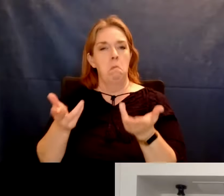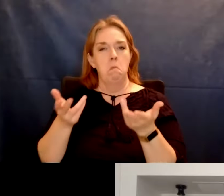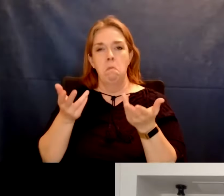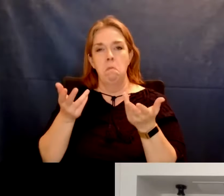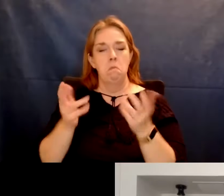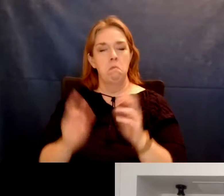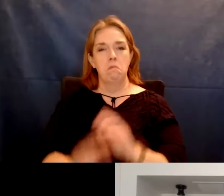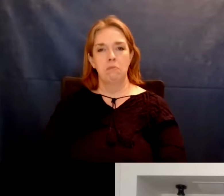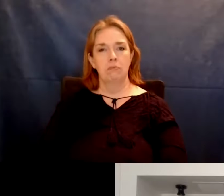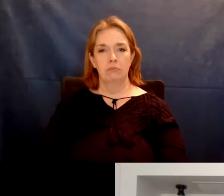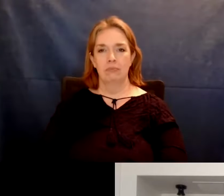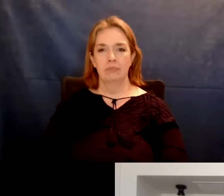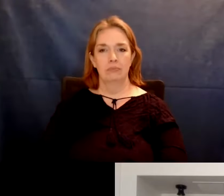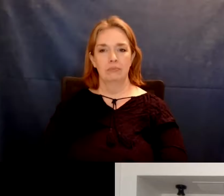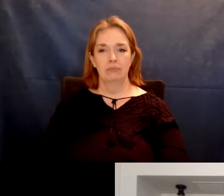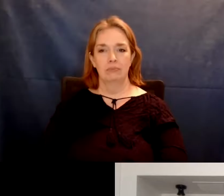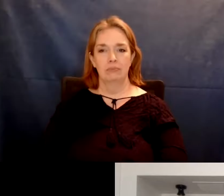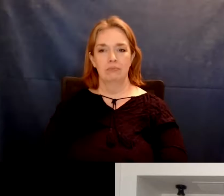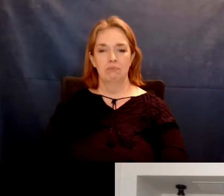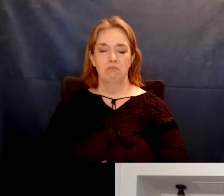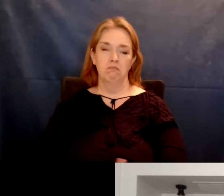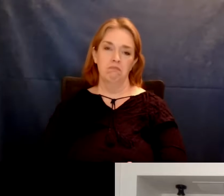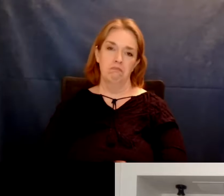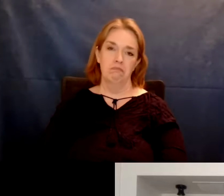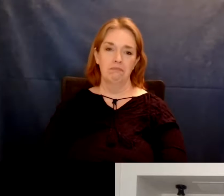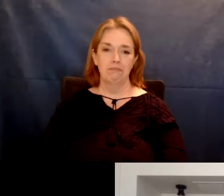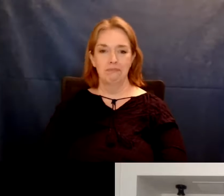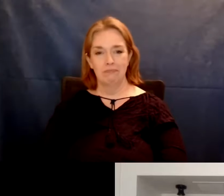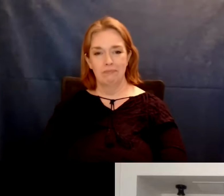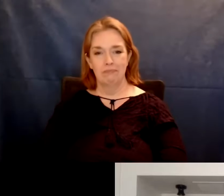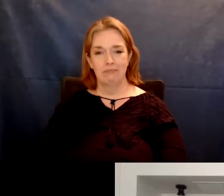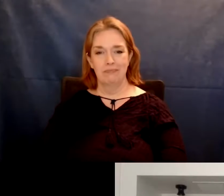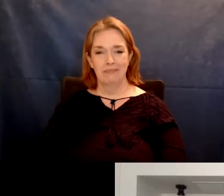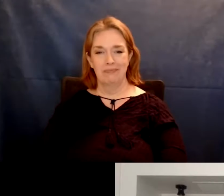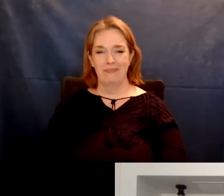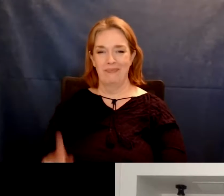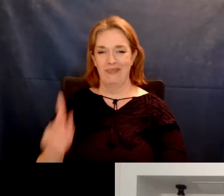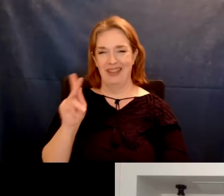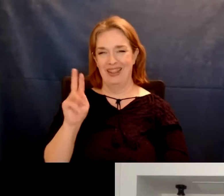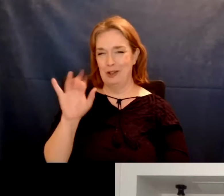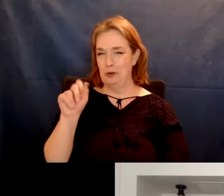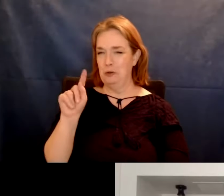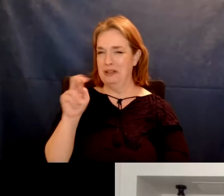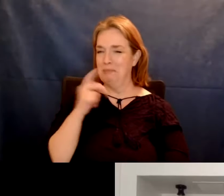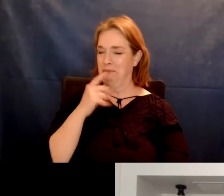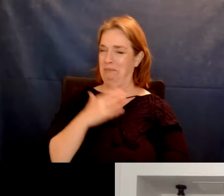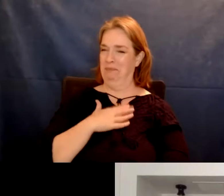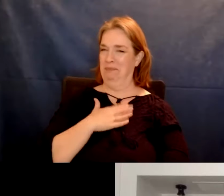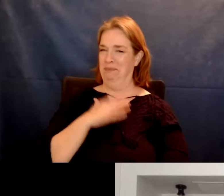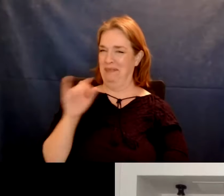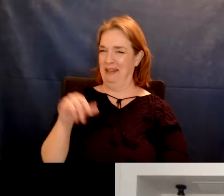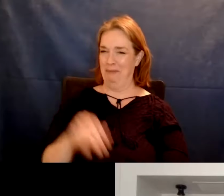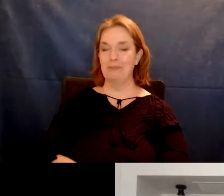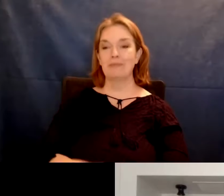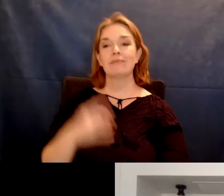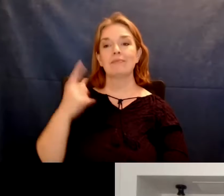Yeah, it's good. I'm glad to hear that. We have a question